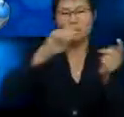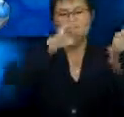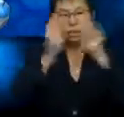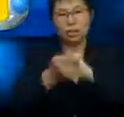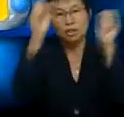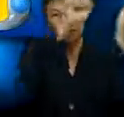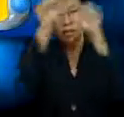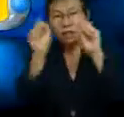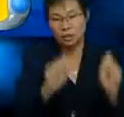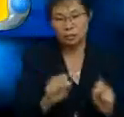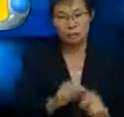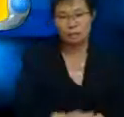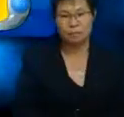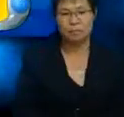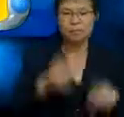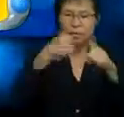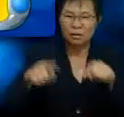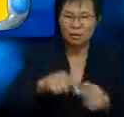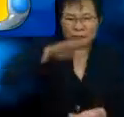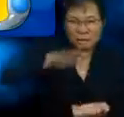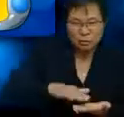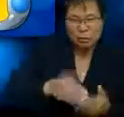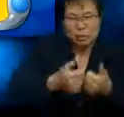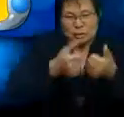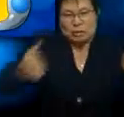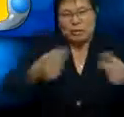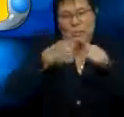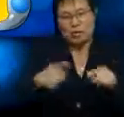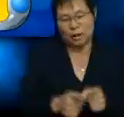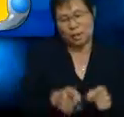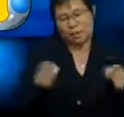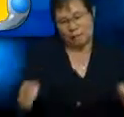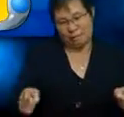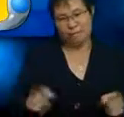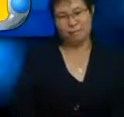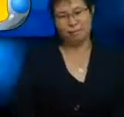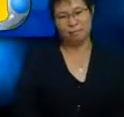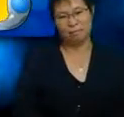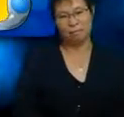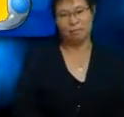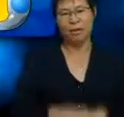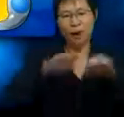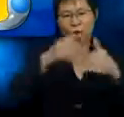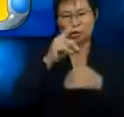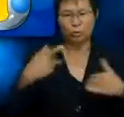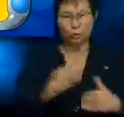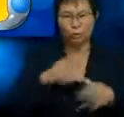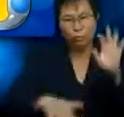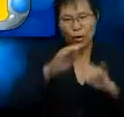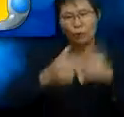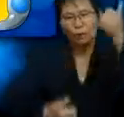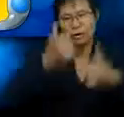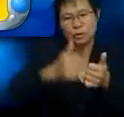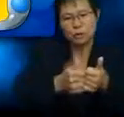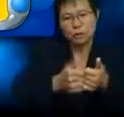shape. Different springs stretch to different length. How do we find out which